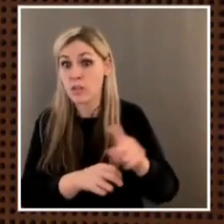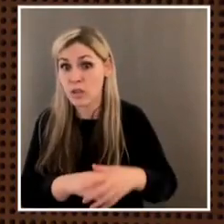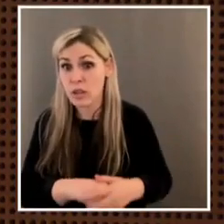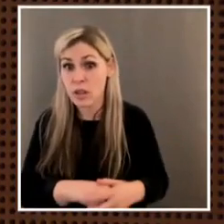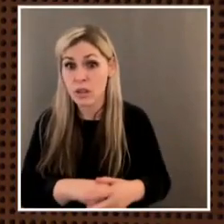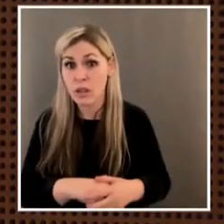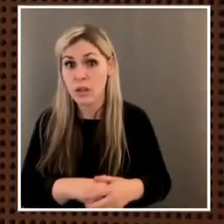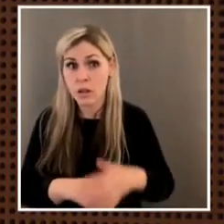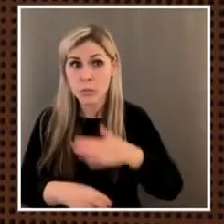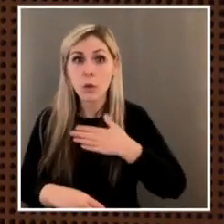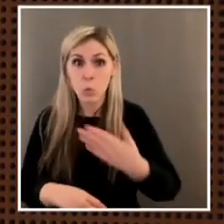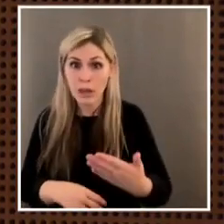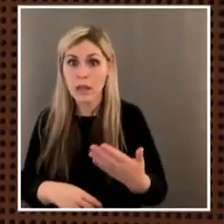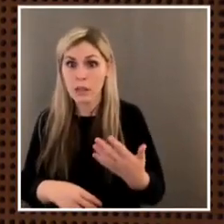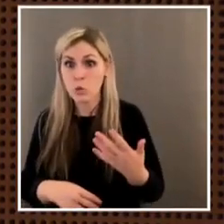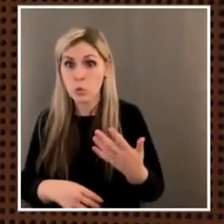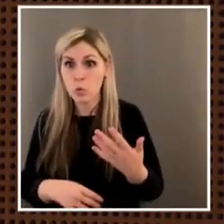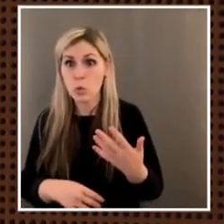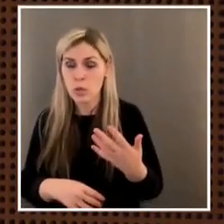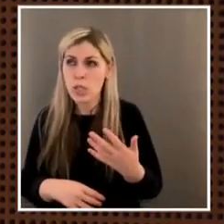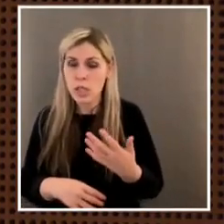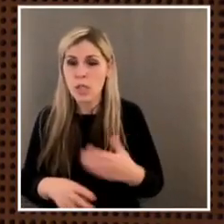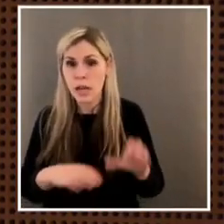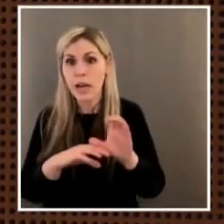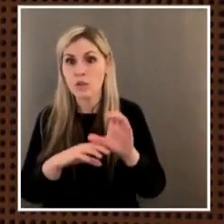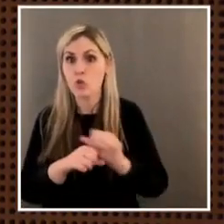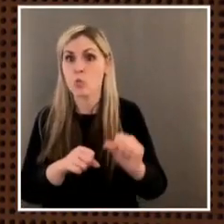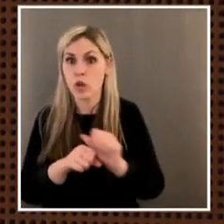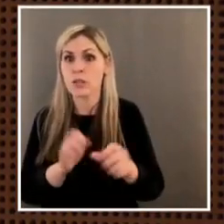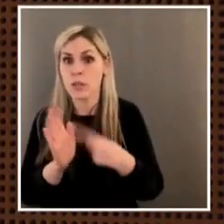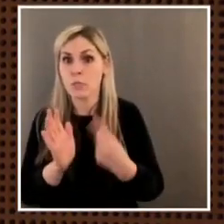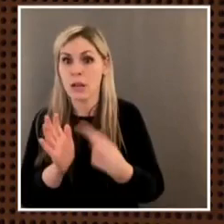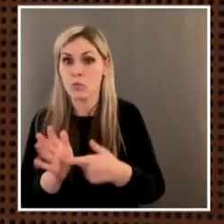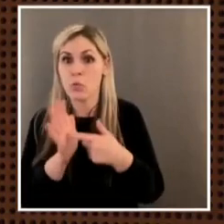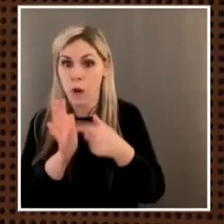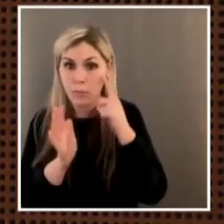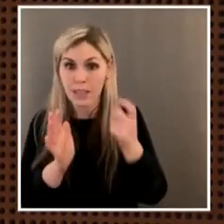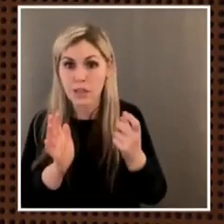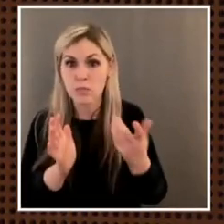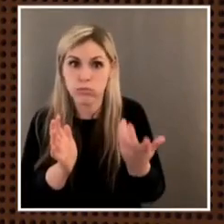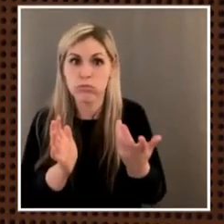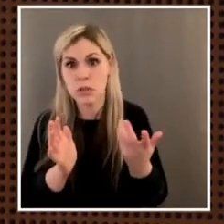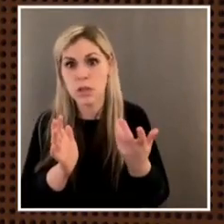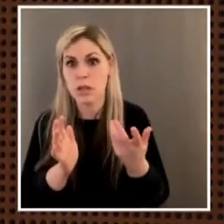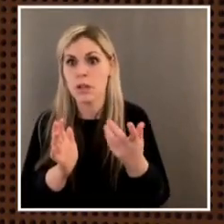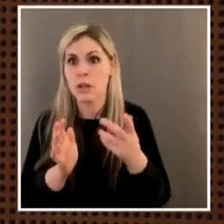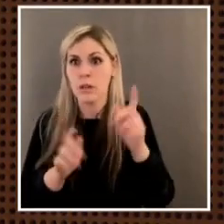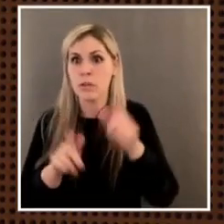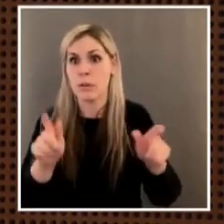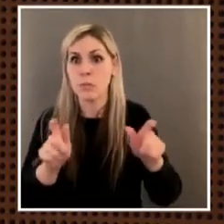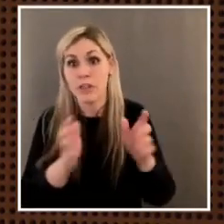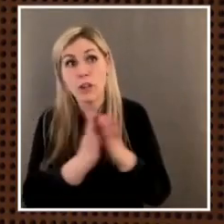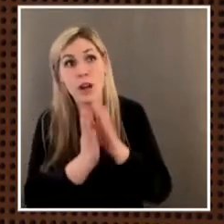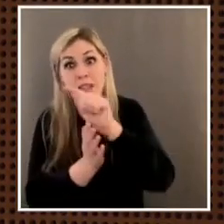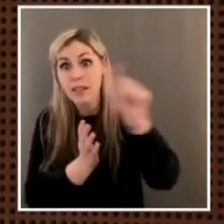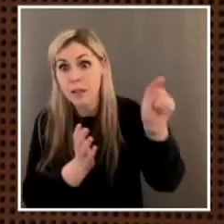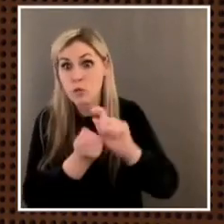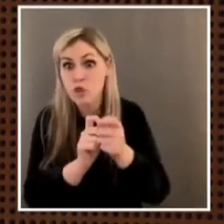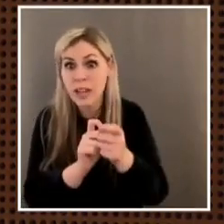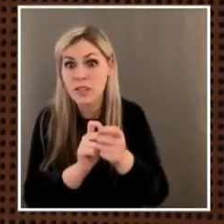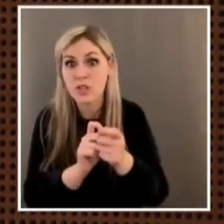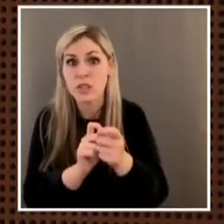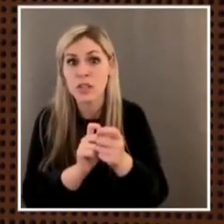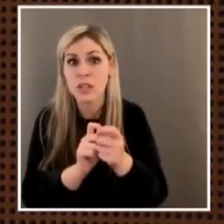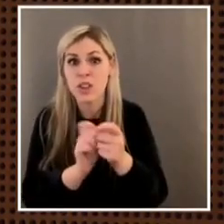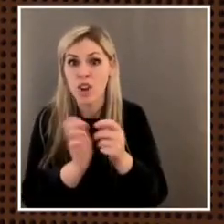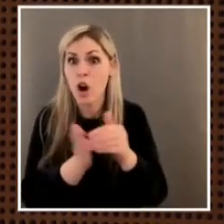get or to do the extra work that you might have to do because the people you're asking to change, they're